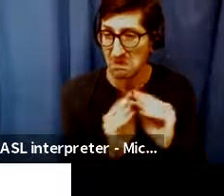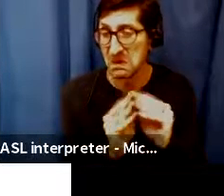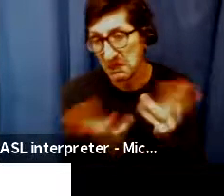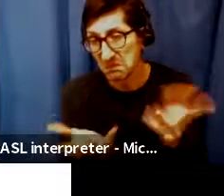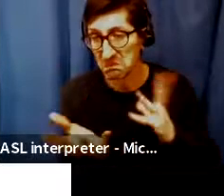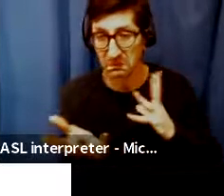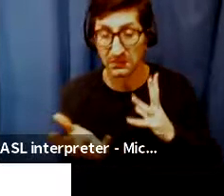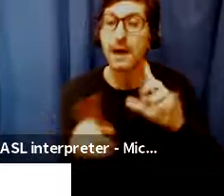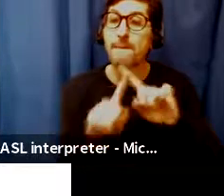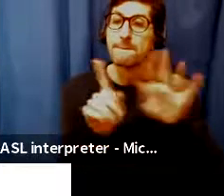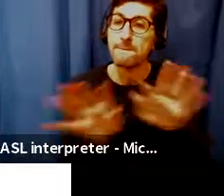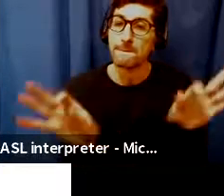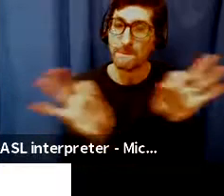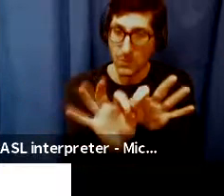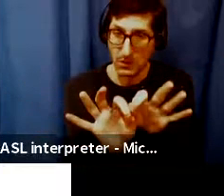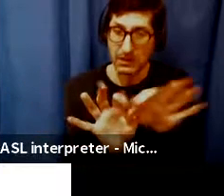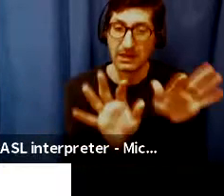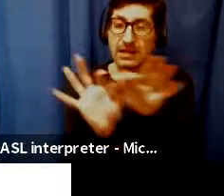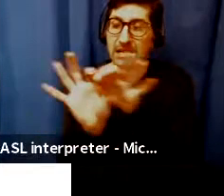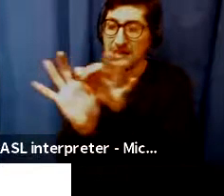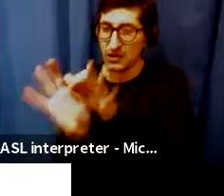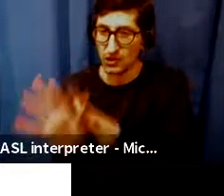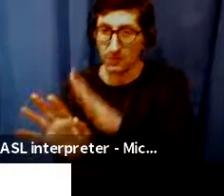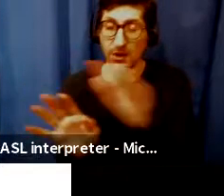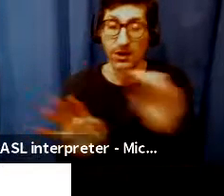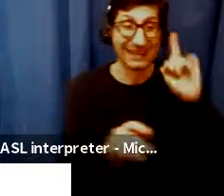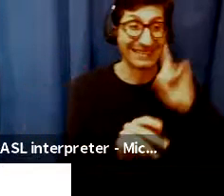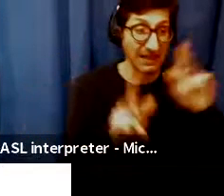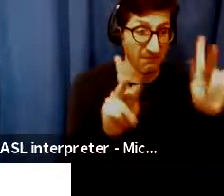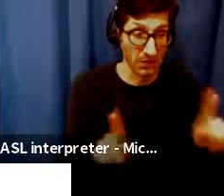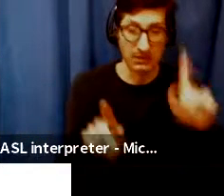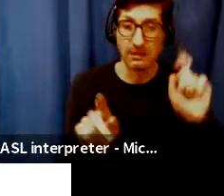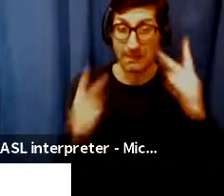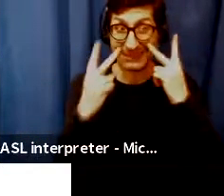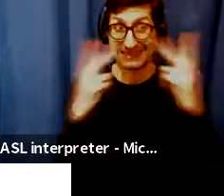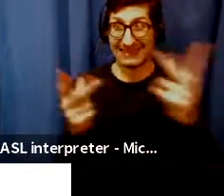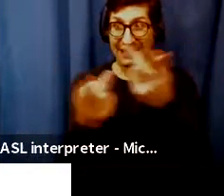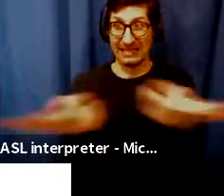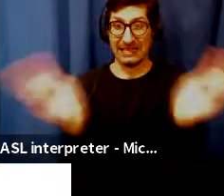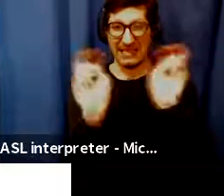the interpreter and the person who is deaf can see everybody.